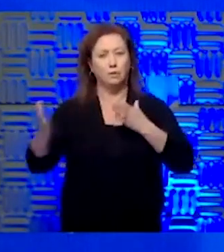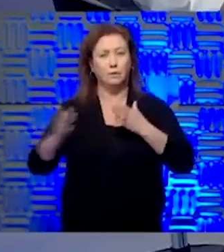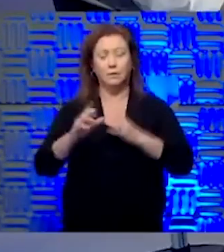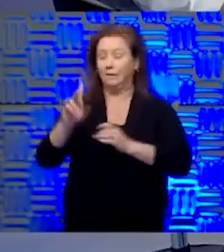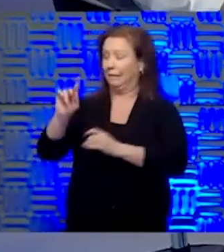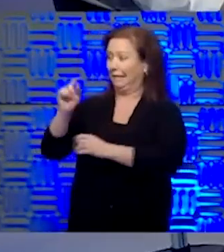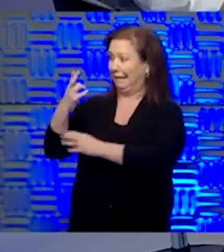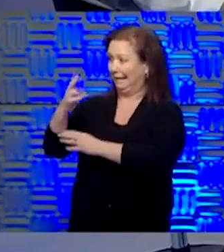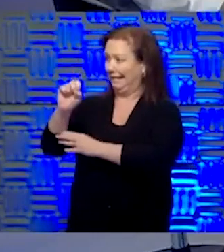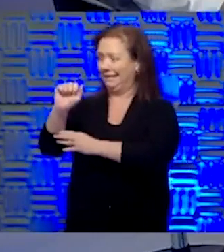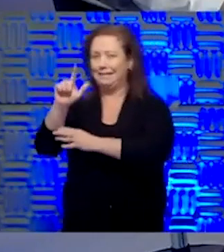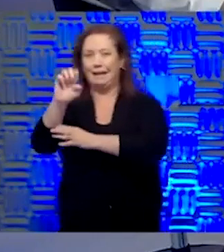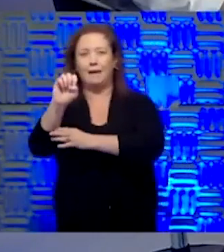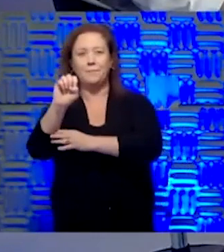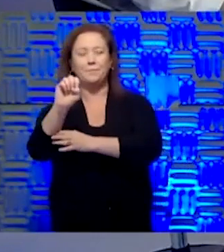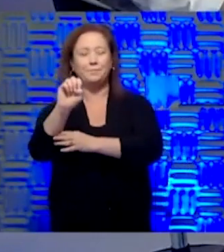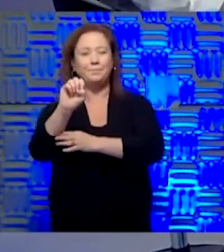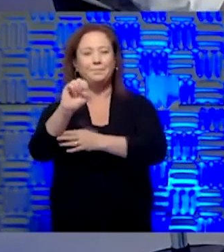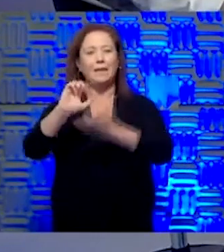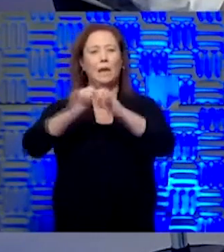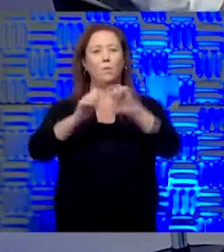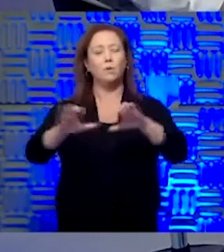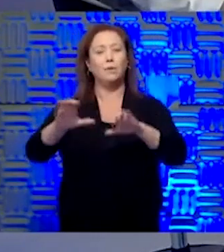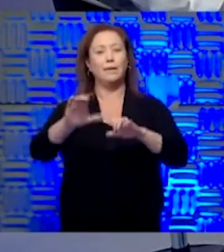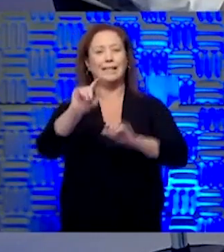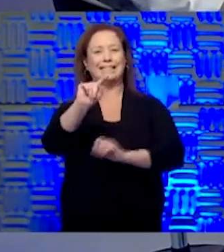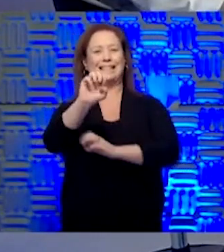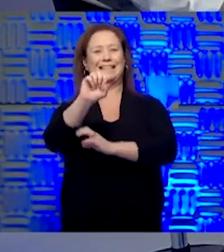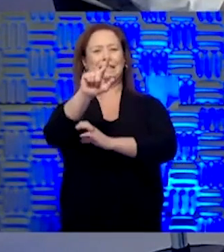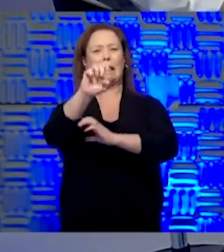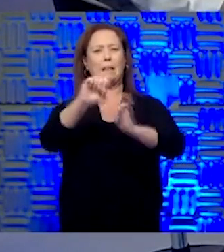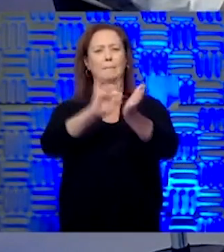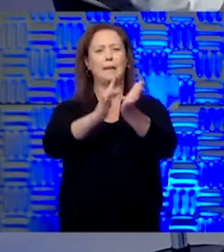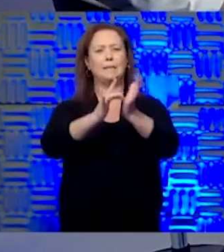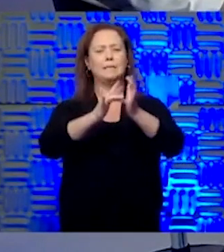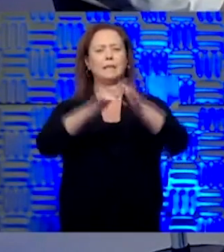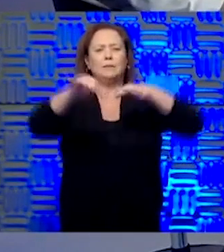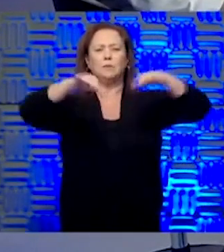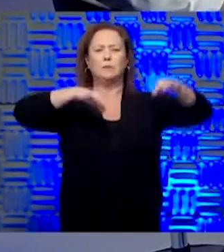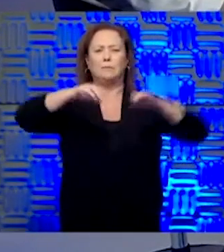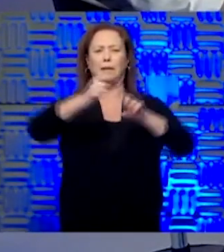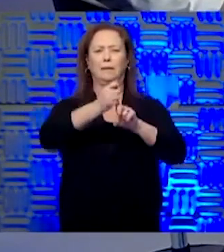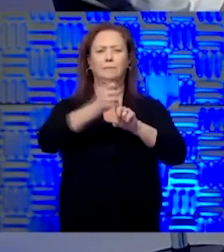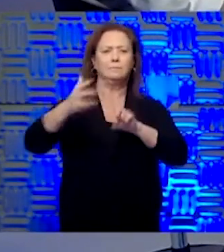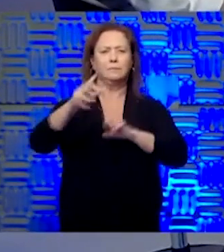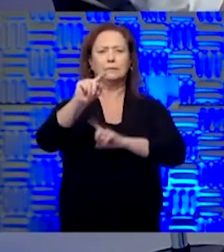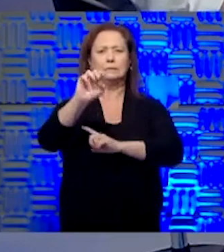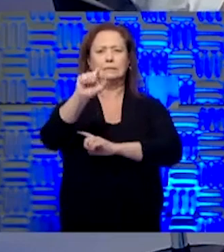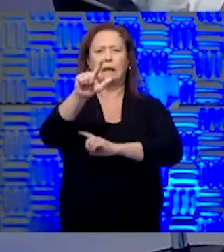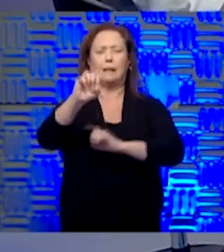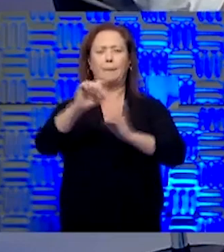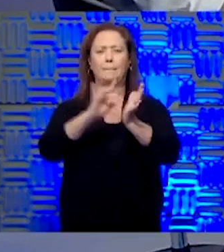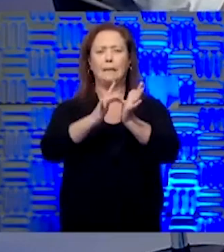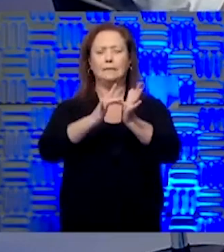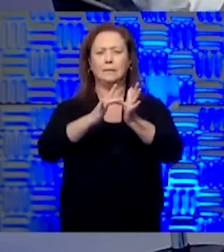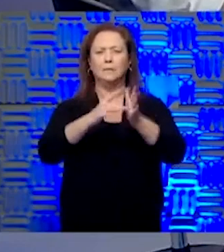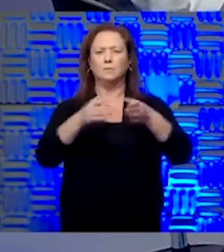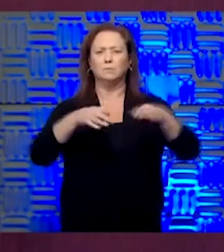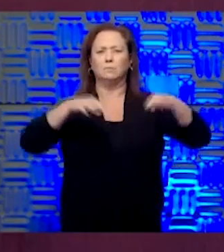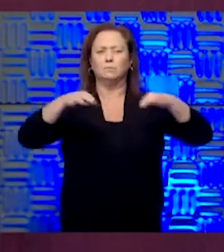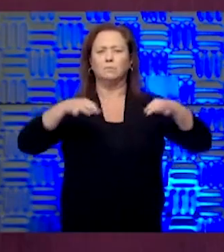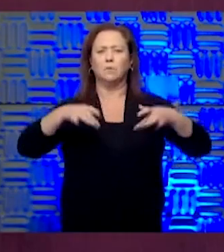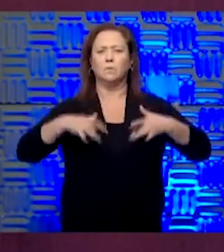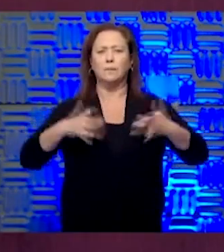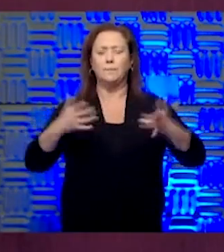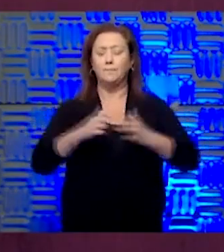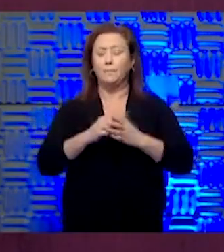Keith Sale, is telemedicine. Talk to us about where we are and that. Kind of give us a little bit of an overview. Yeah, so